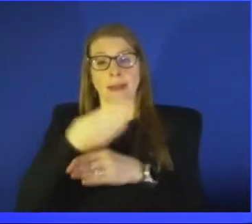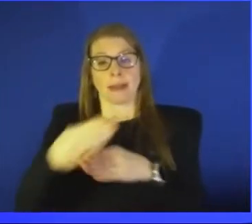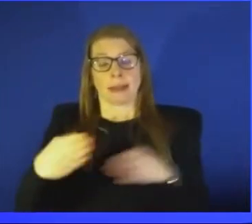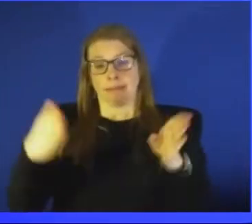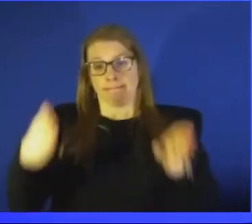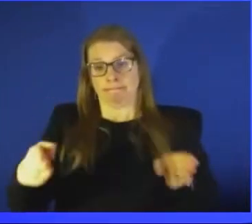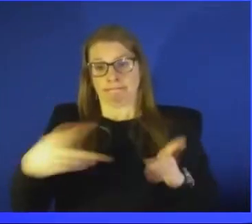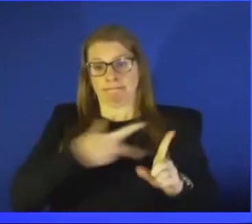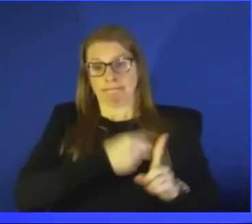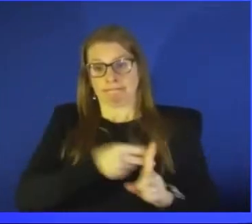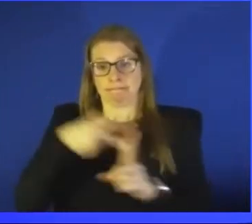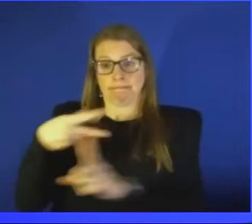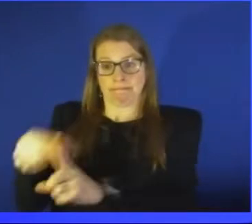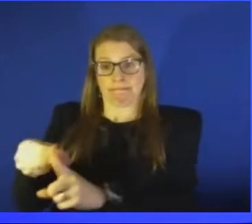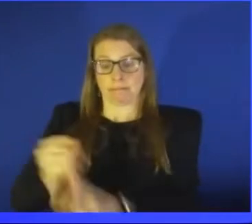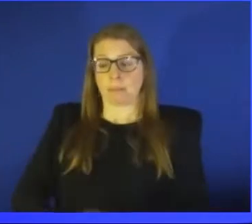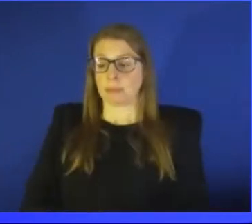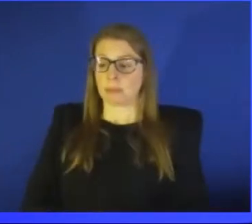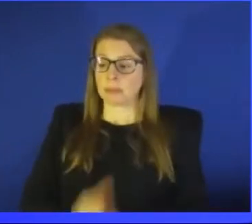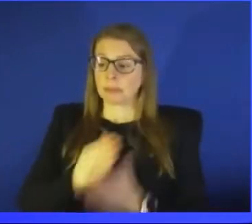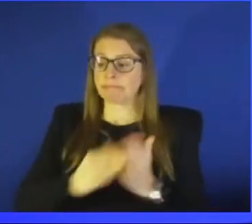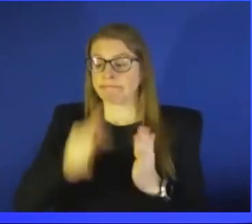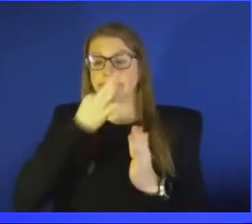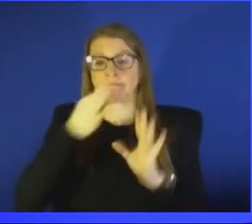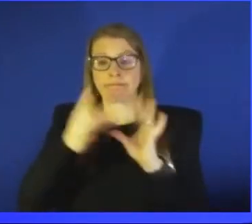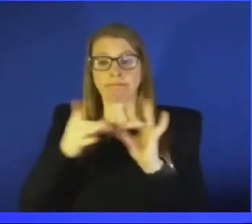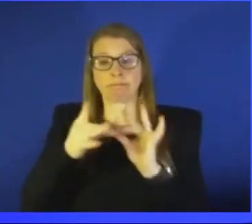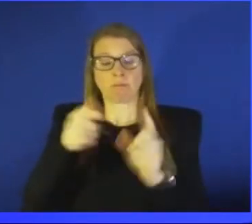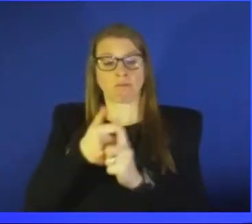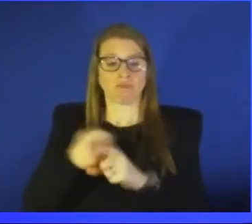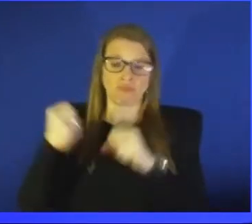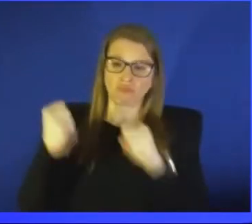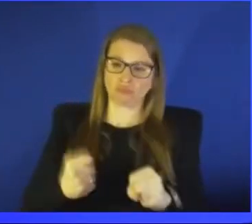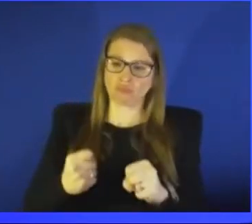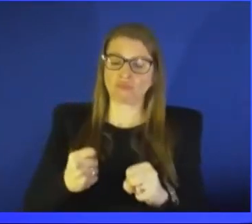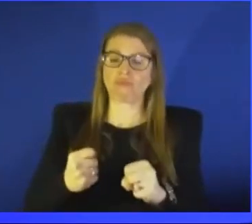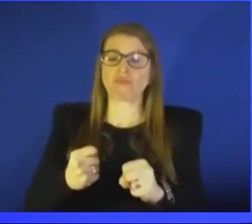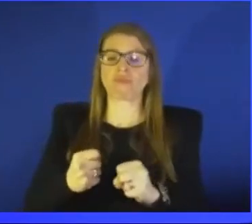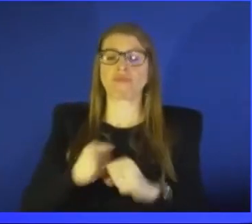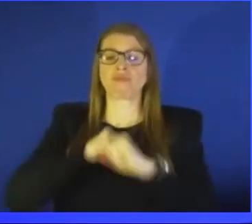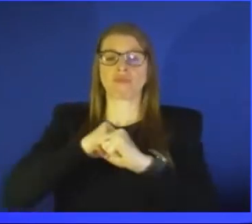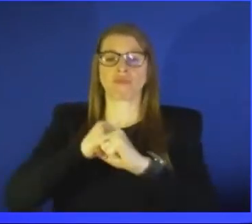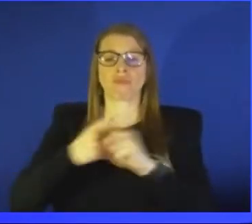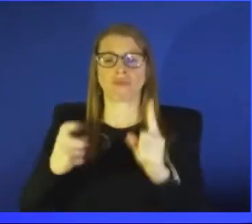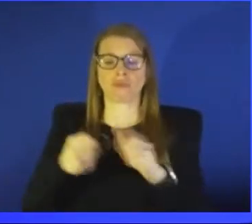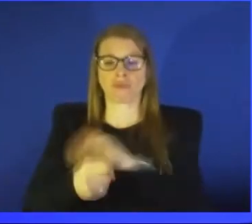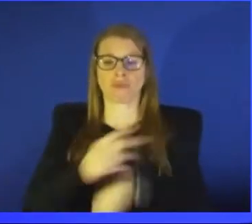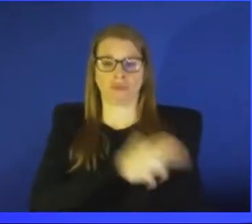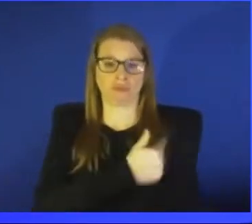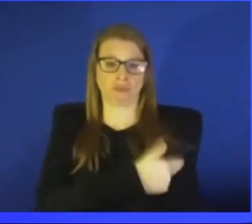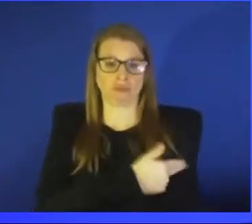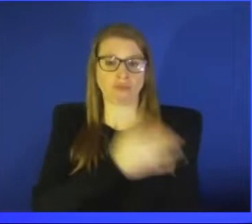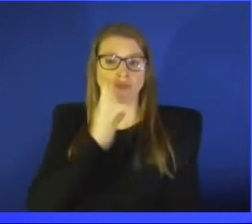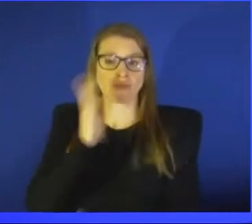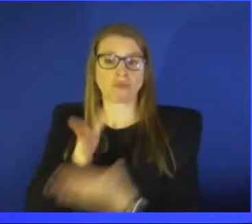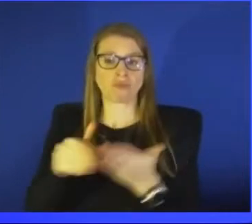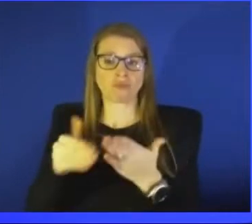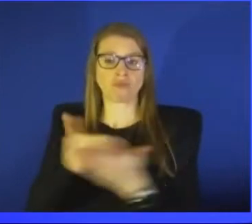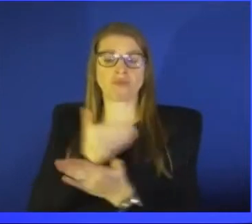again, continue to say, well, you still are very well protected against hospitalization. We know that there is some new data from